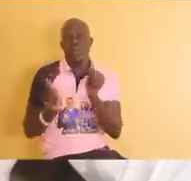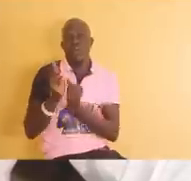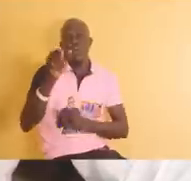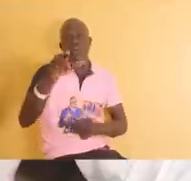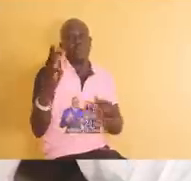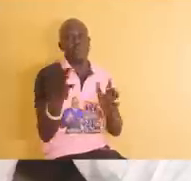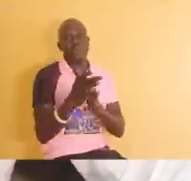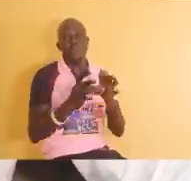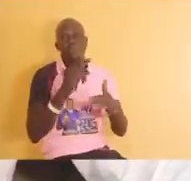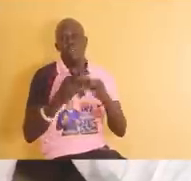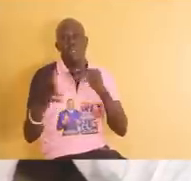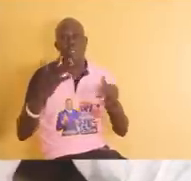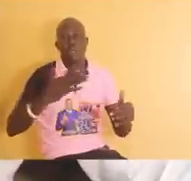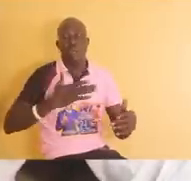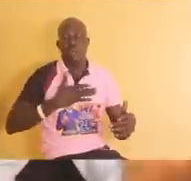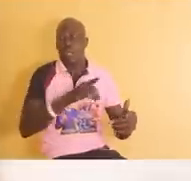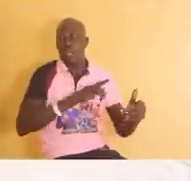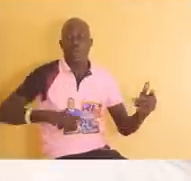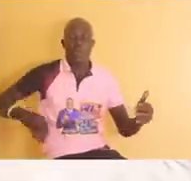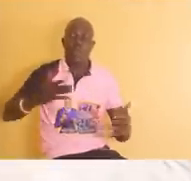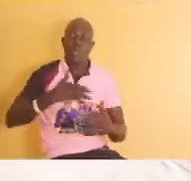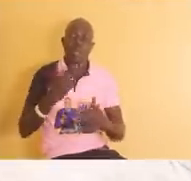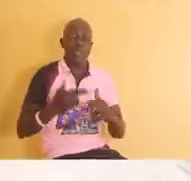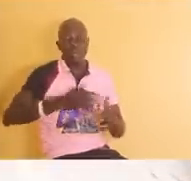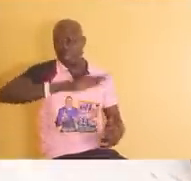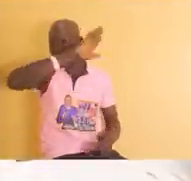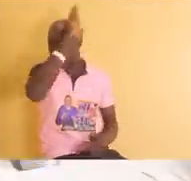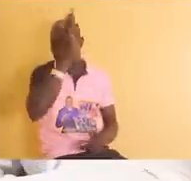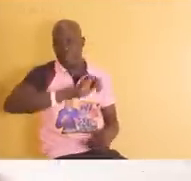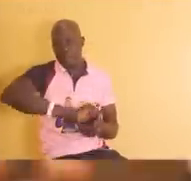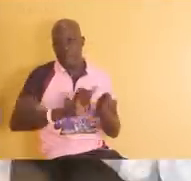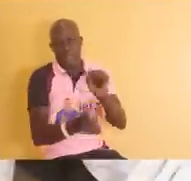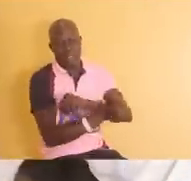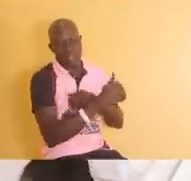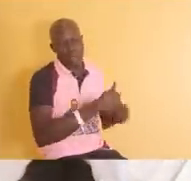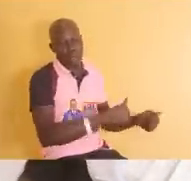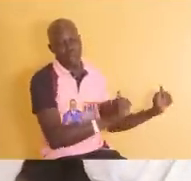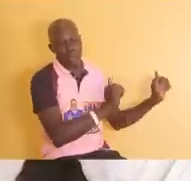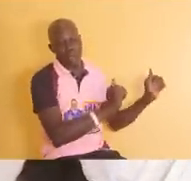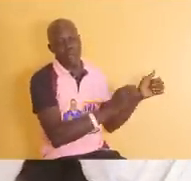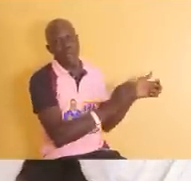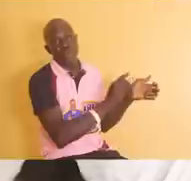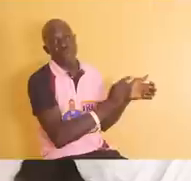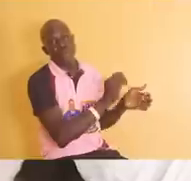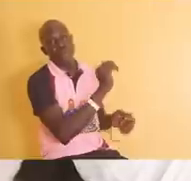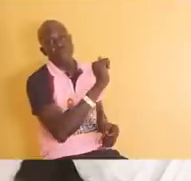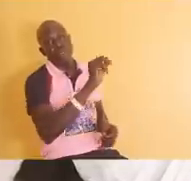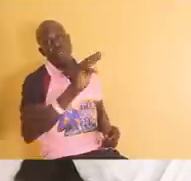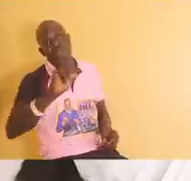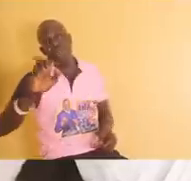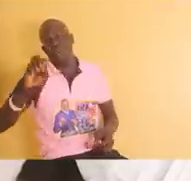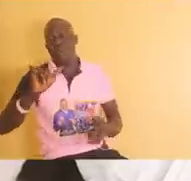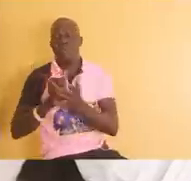Amen. Jesus. Oluwa wa. In Jesus name. Oruko mi o yi pada. My name never changed. Apostle yi ni. Dr.